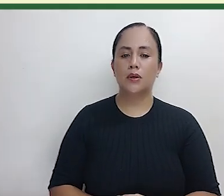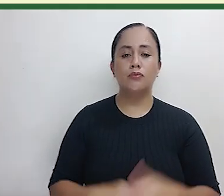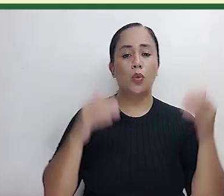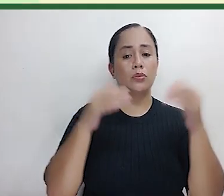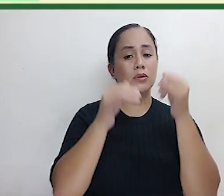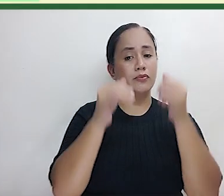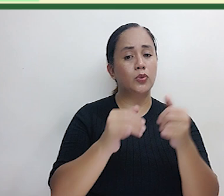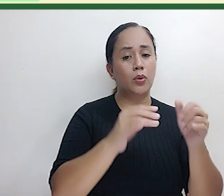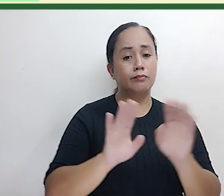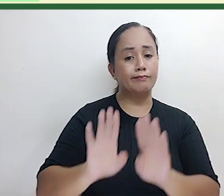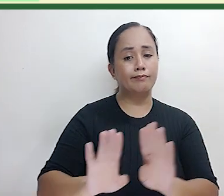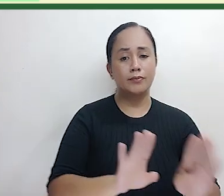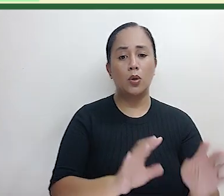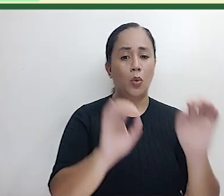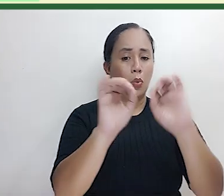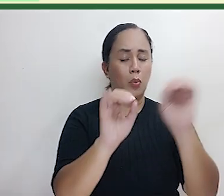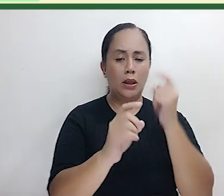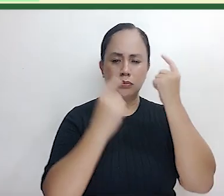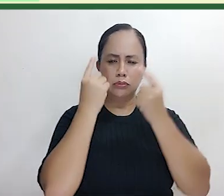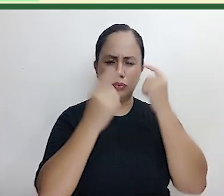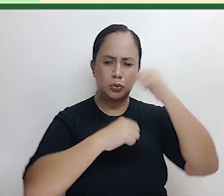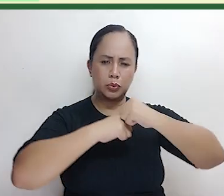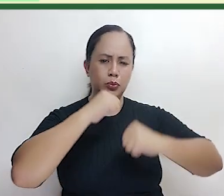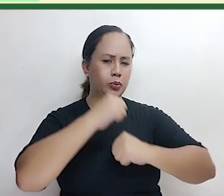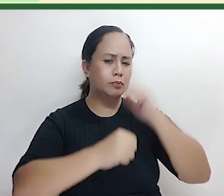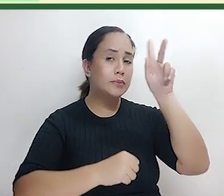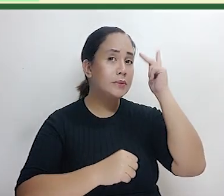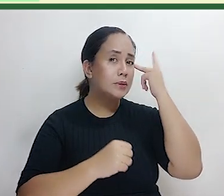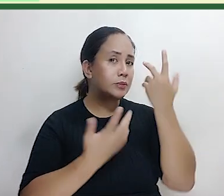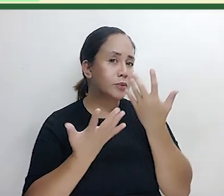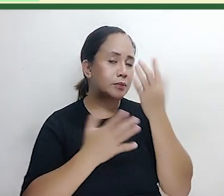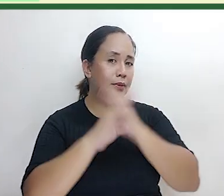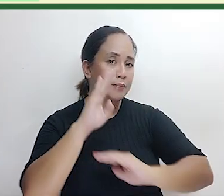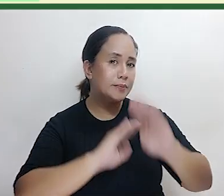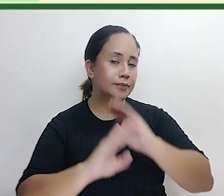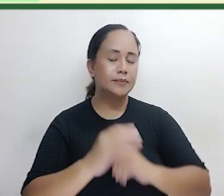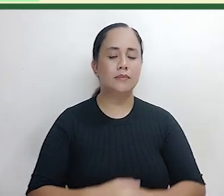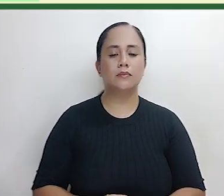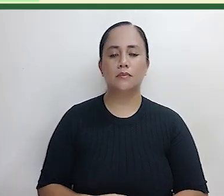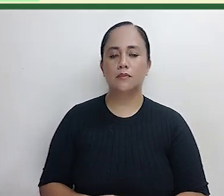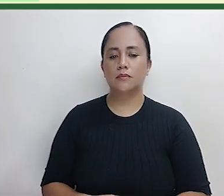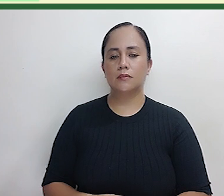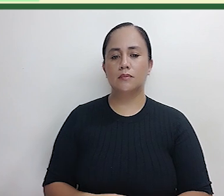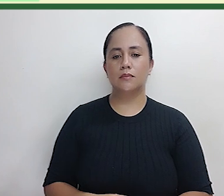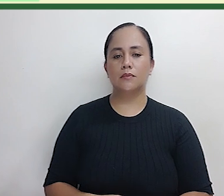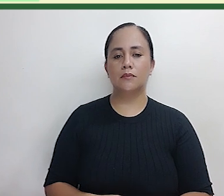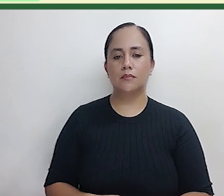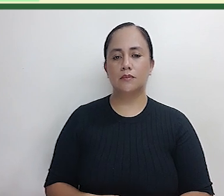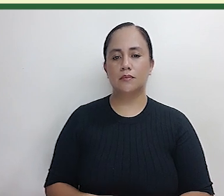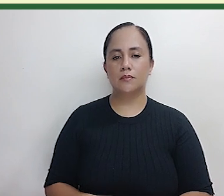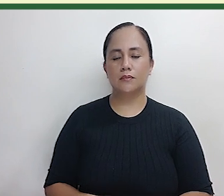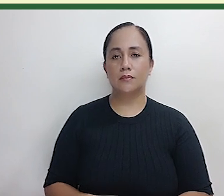isn't: focus on individual behavior without consideration of structural and political